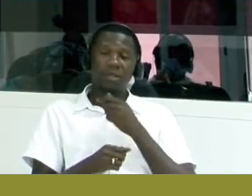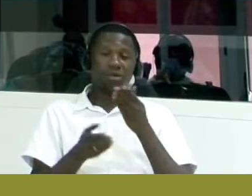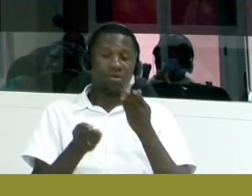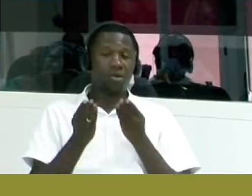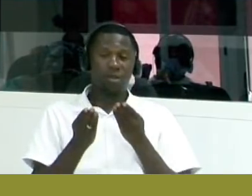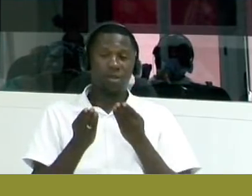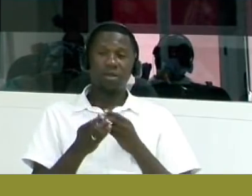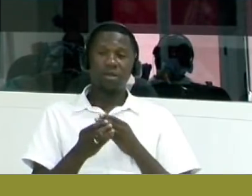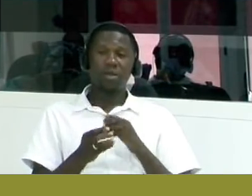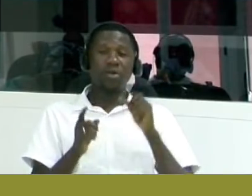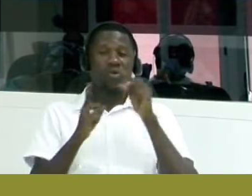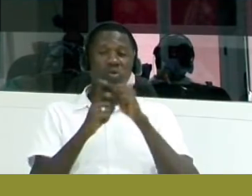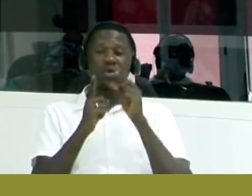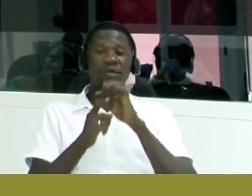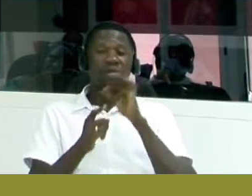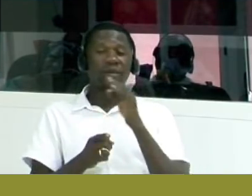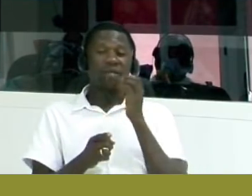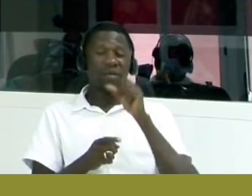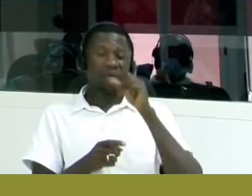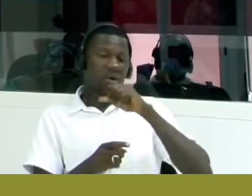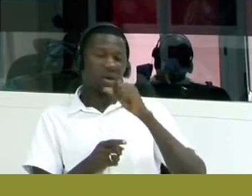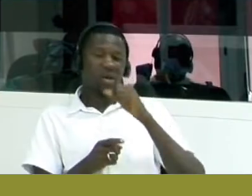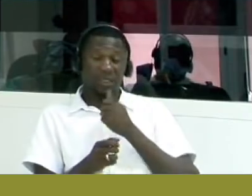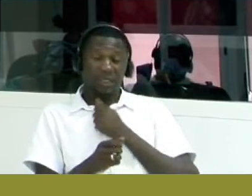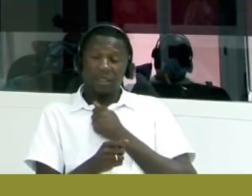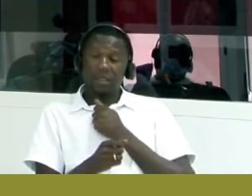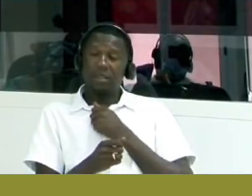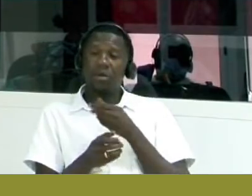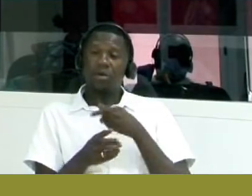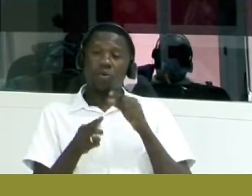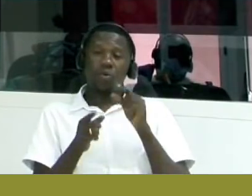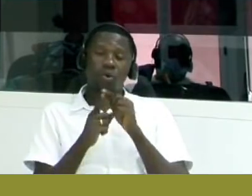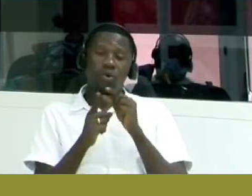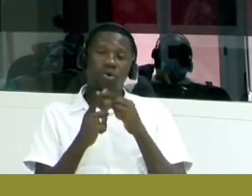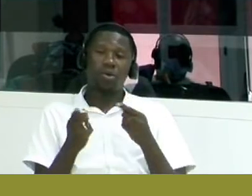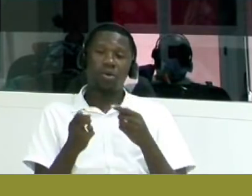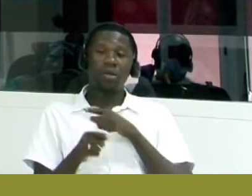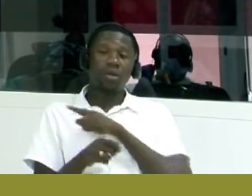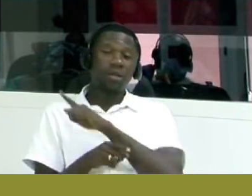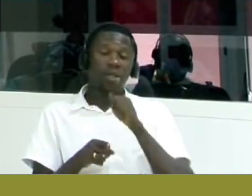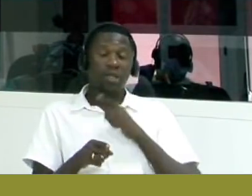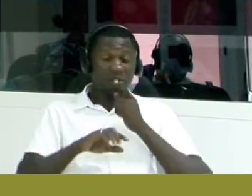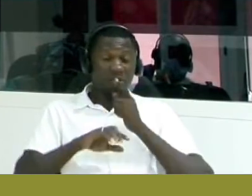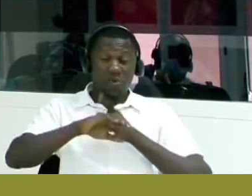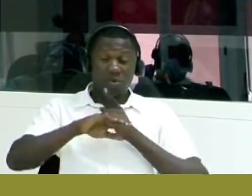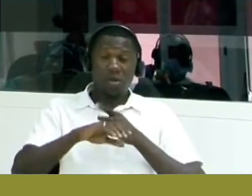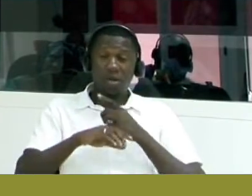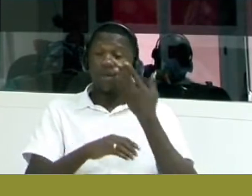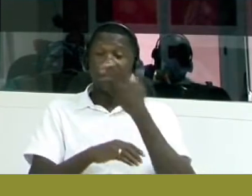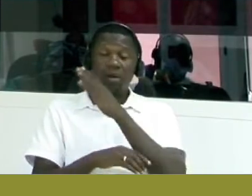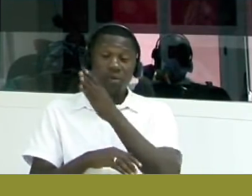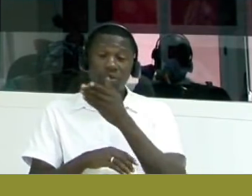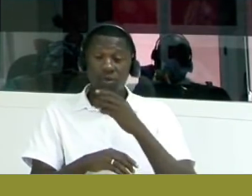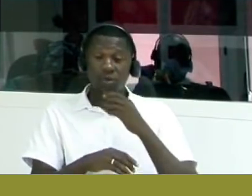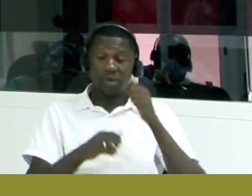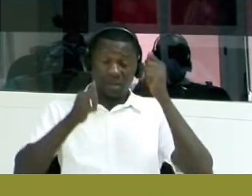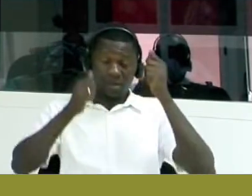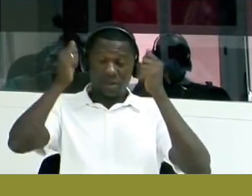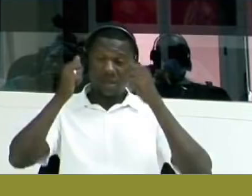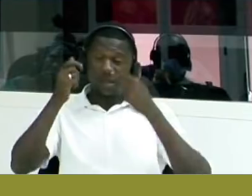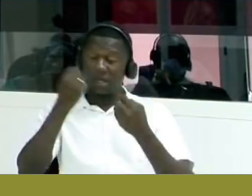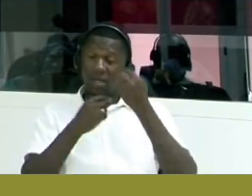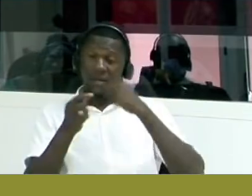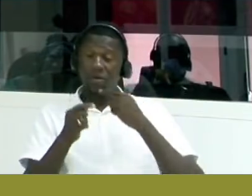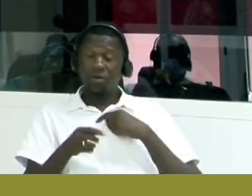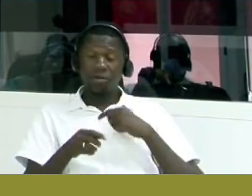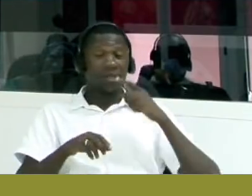were very harsh and threatening. They warned that if anybody demonstrates again, you will be dealt